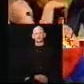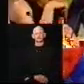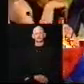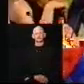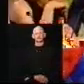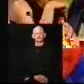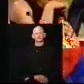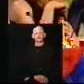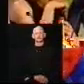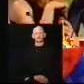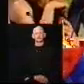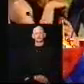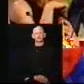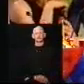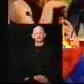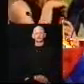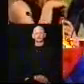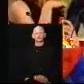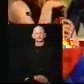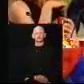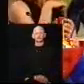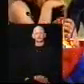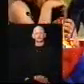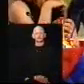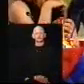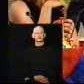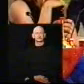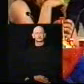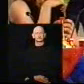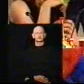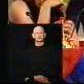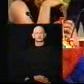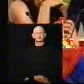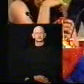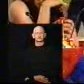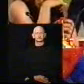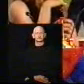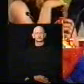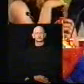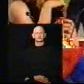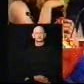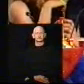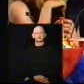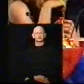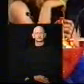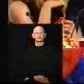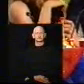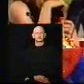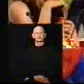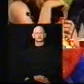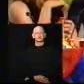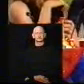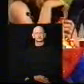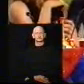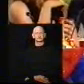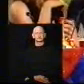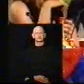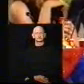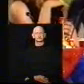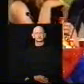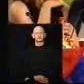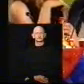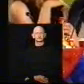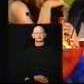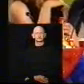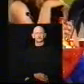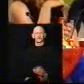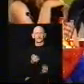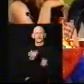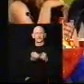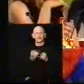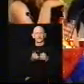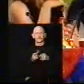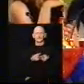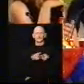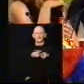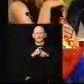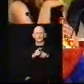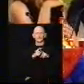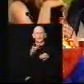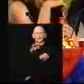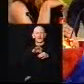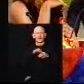They have got a very Very very difficult Campaign to fight History says that When there is crisis Voters usually Usually